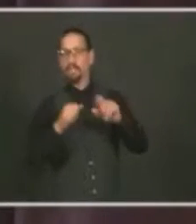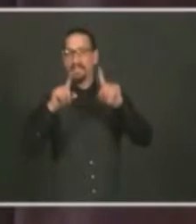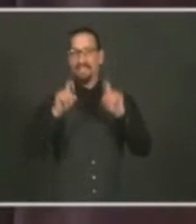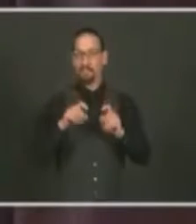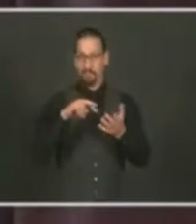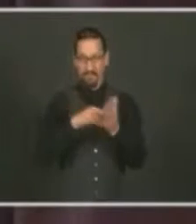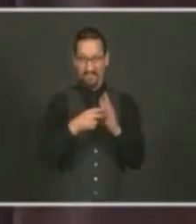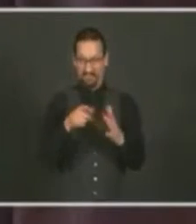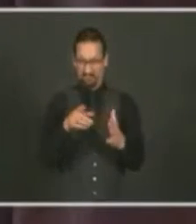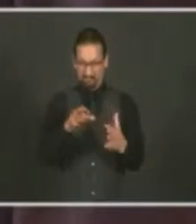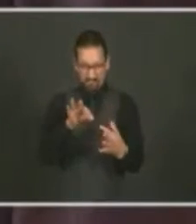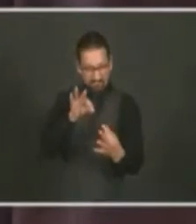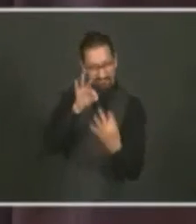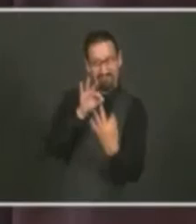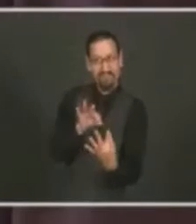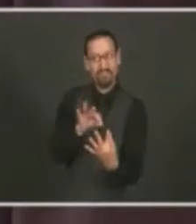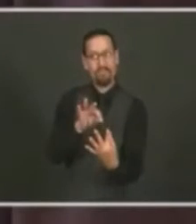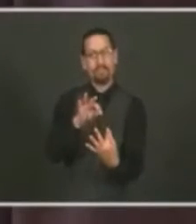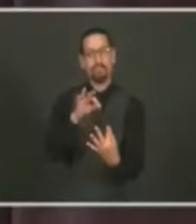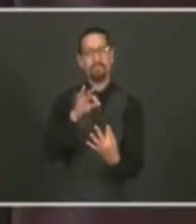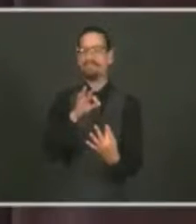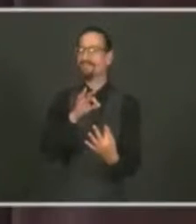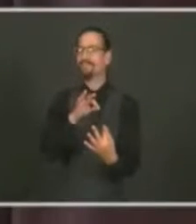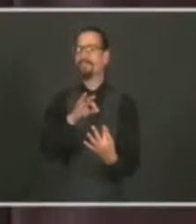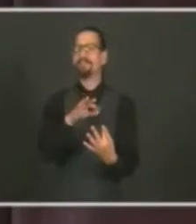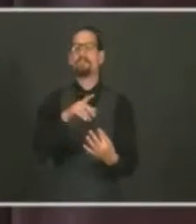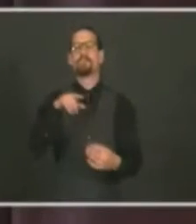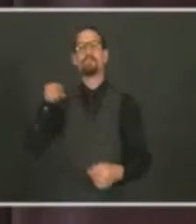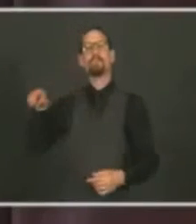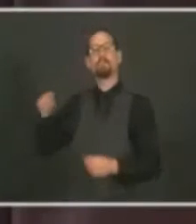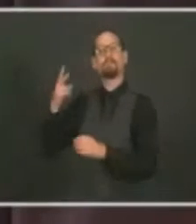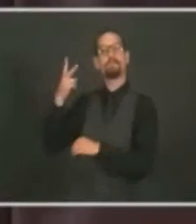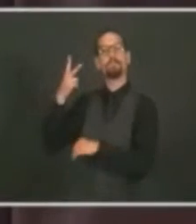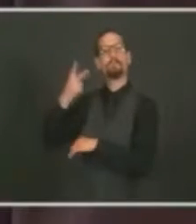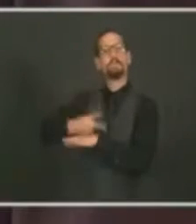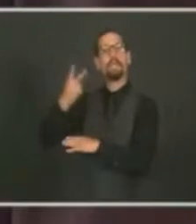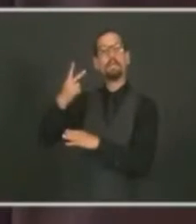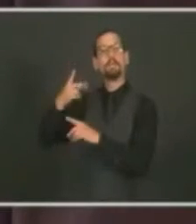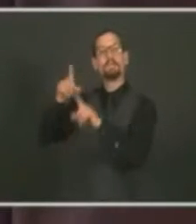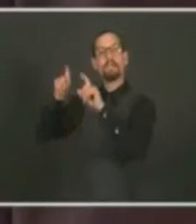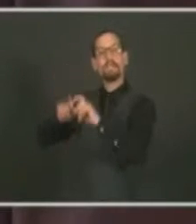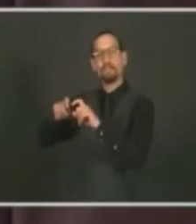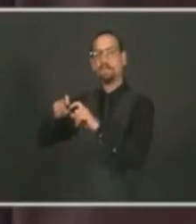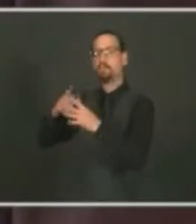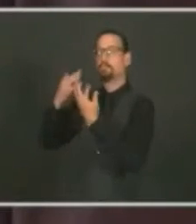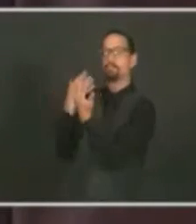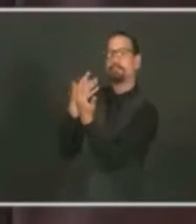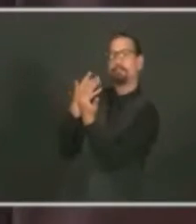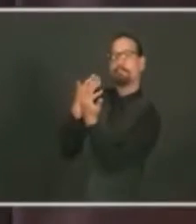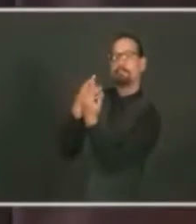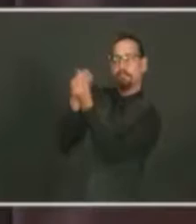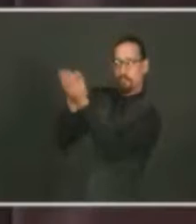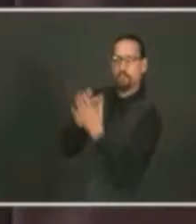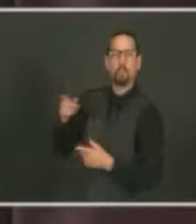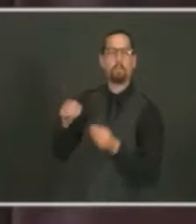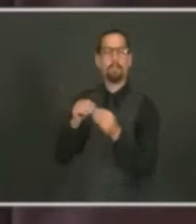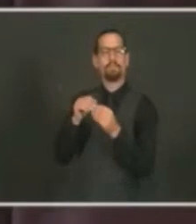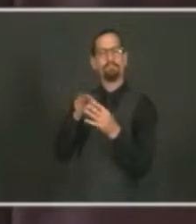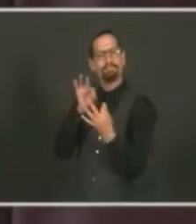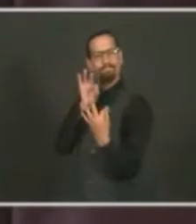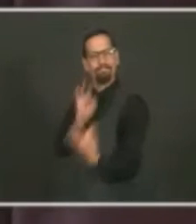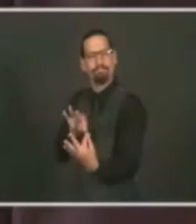12 testing site, but you're not sick, you'll get a test and you have to wait a couple of days for your results.